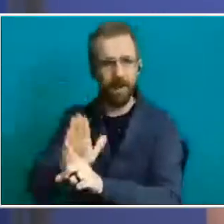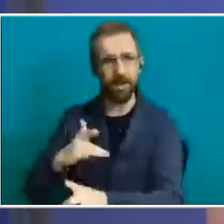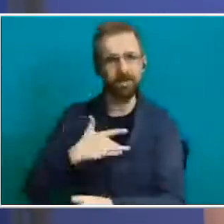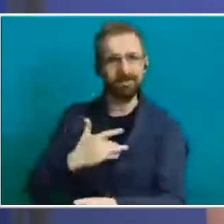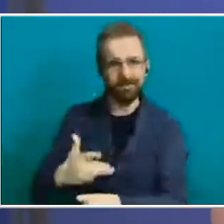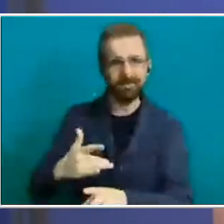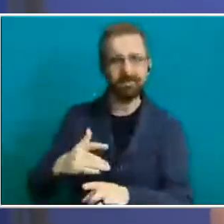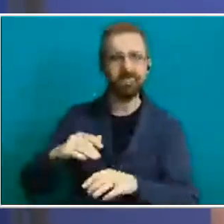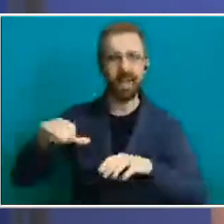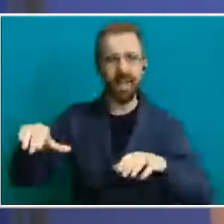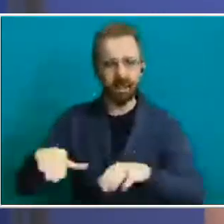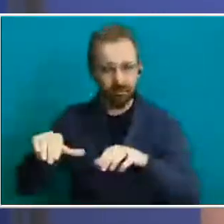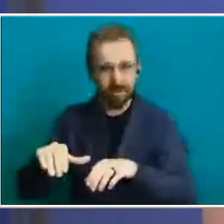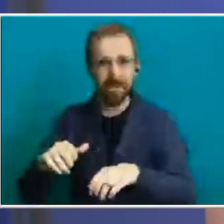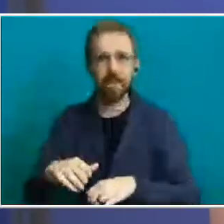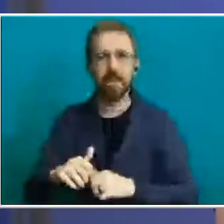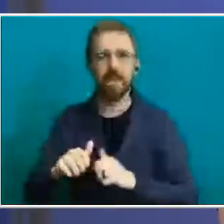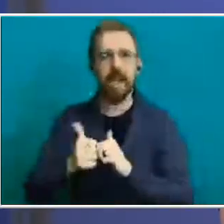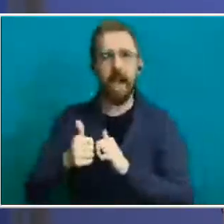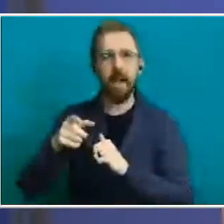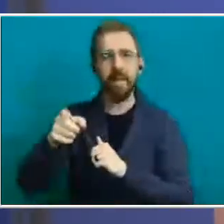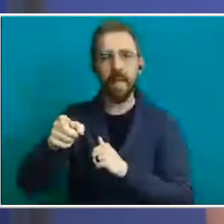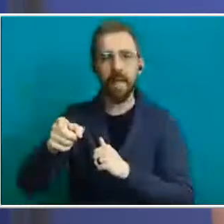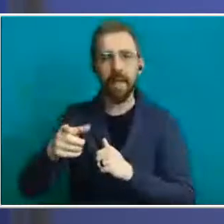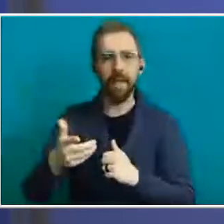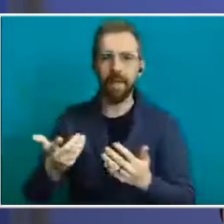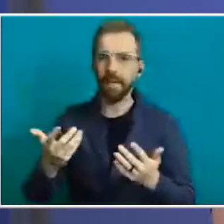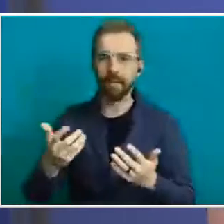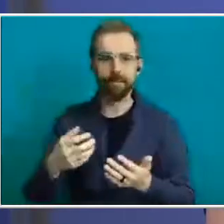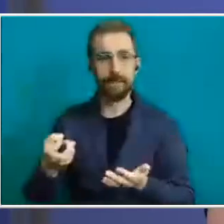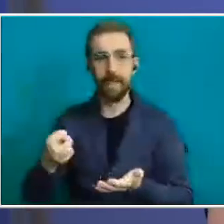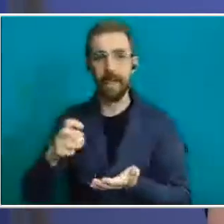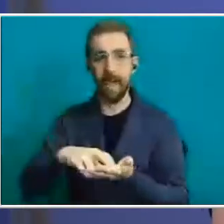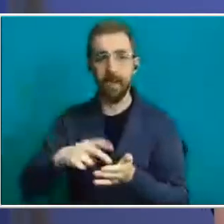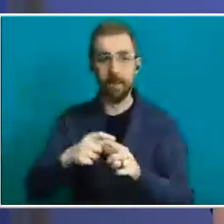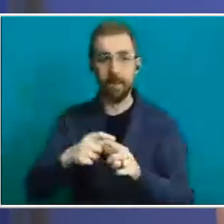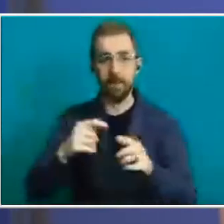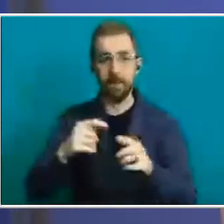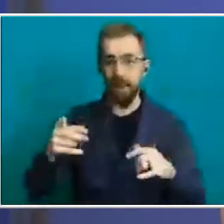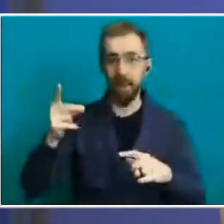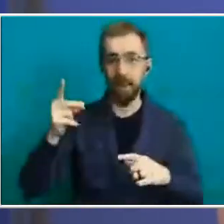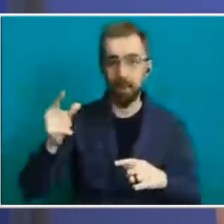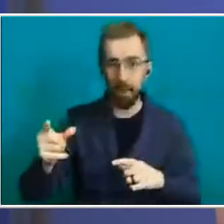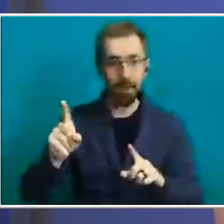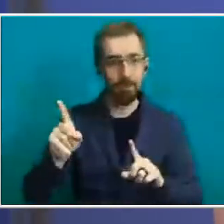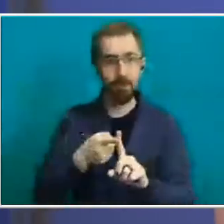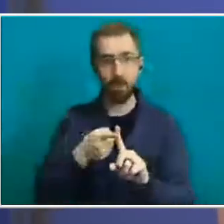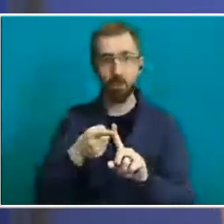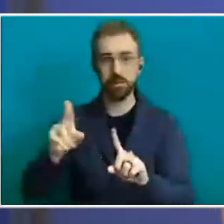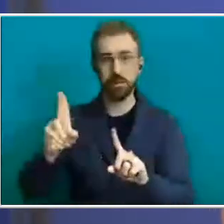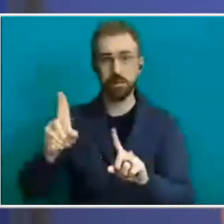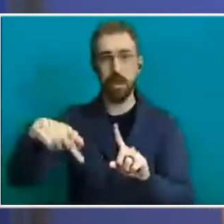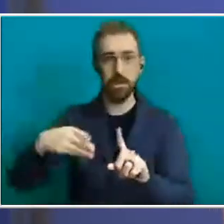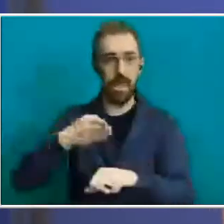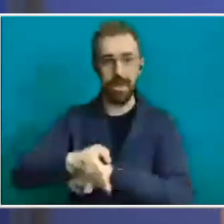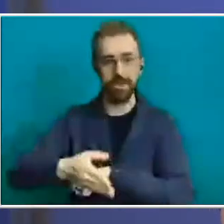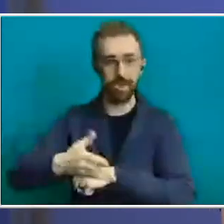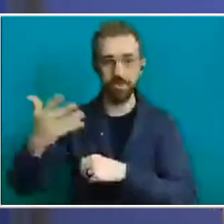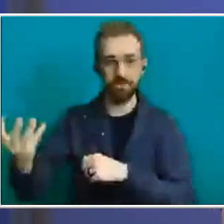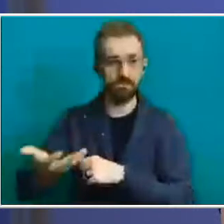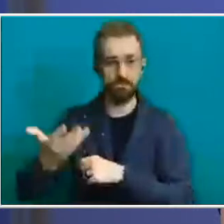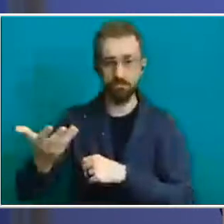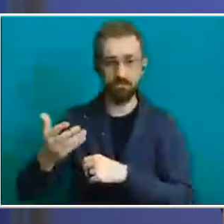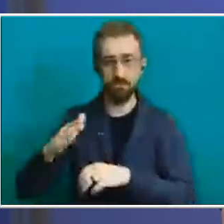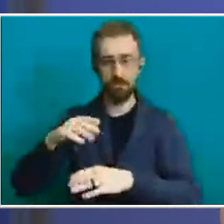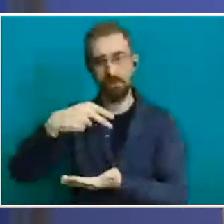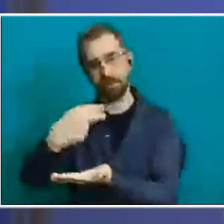knowing how they get up from a play, if they're quickly the first one up after landing on the ground, but this time